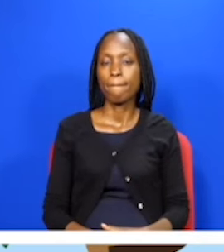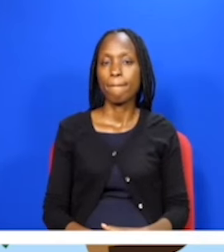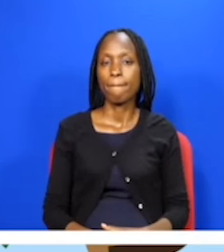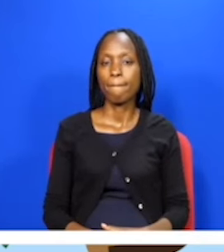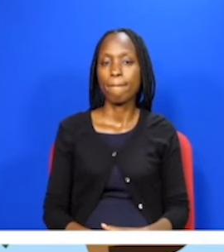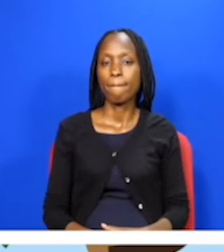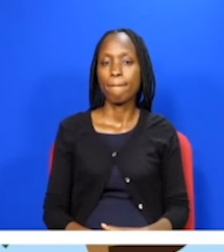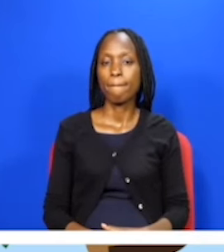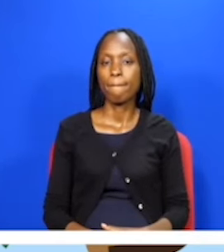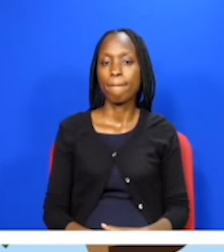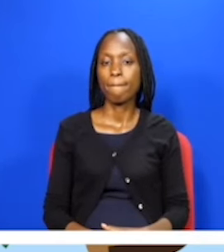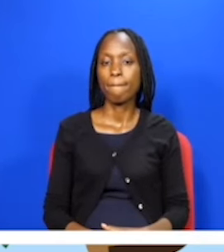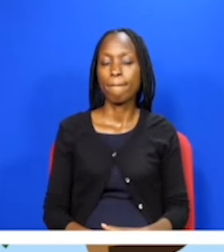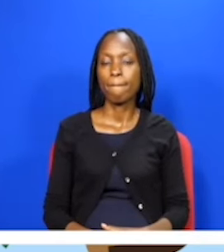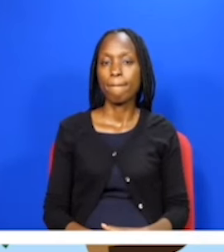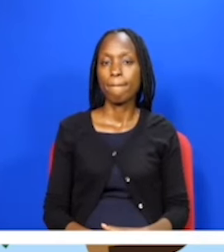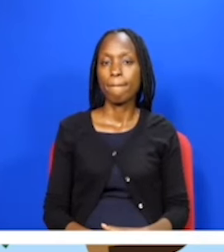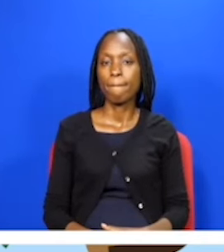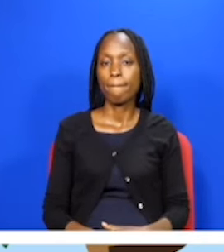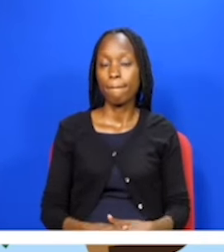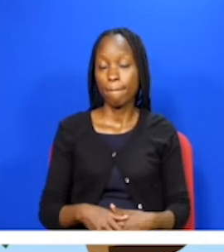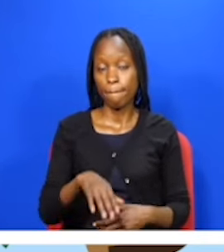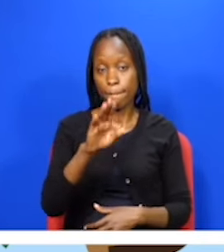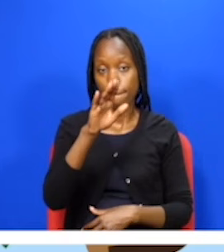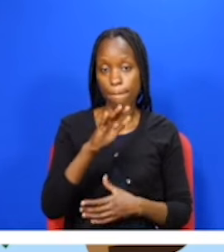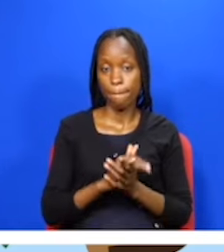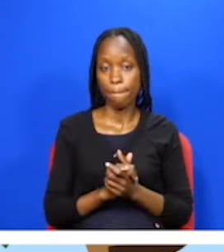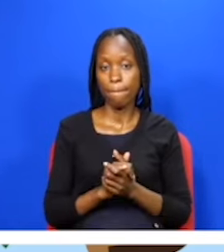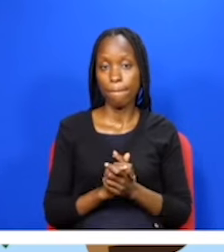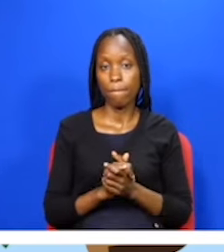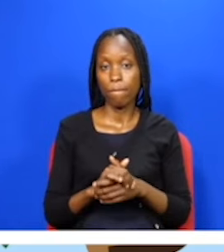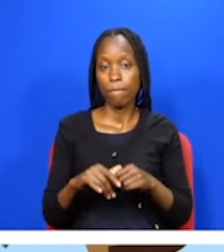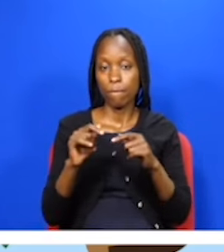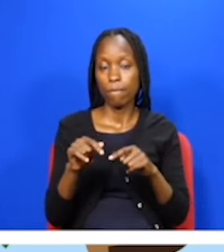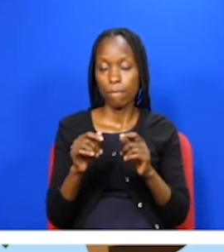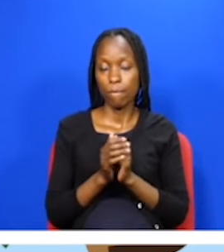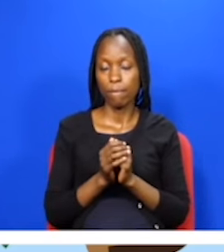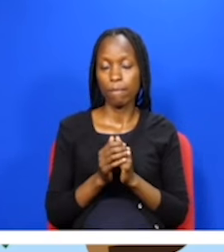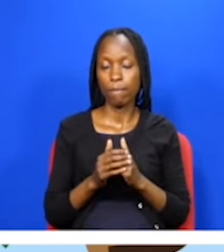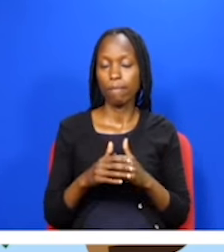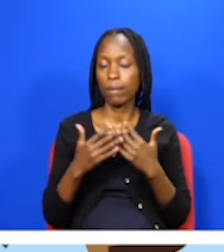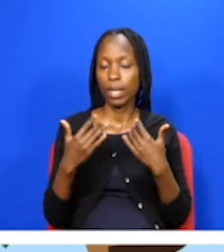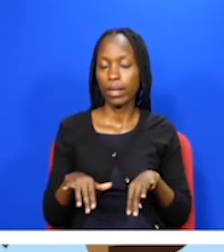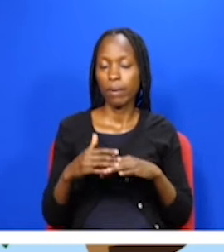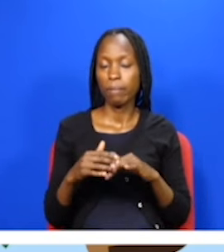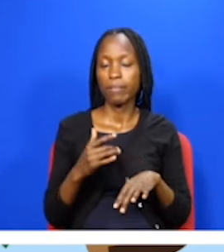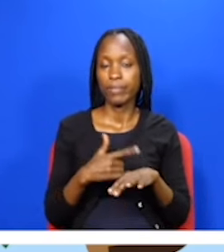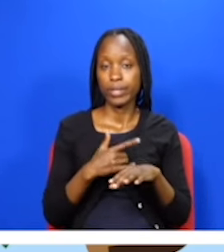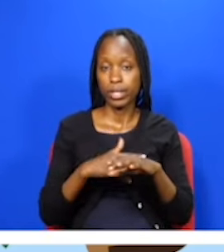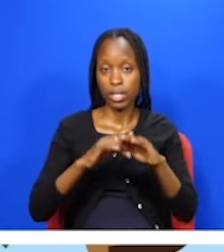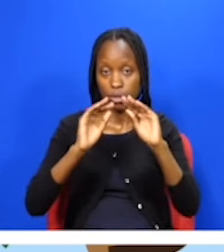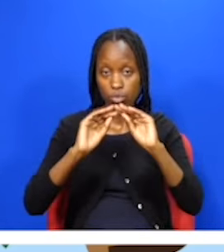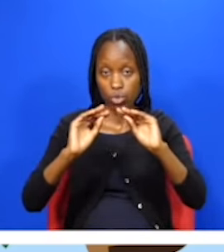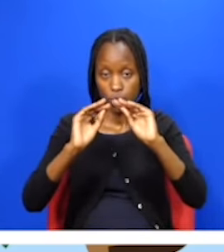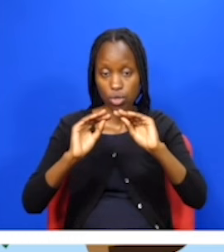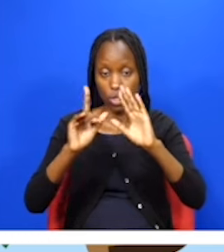about Jesus. Boys and girls, it's been a wonderful, wonderful time teaching this